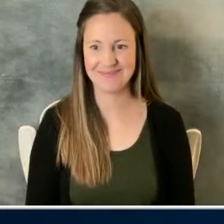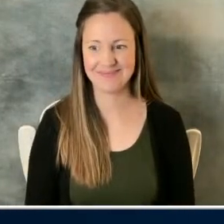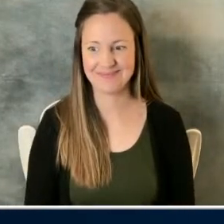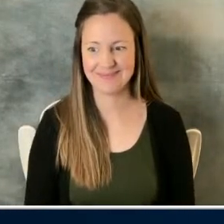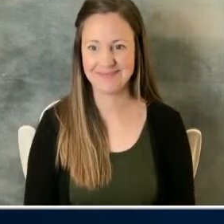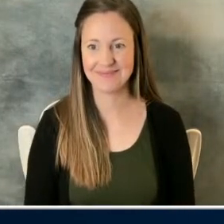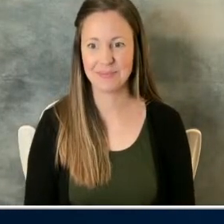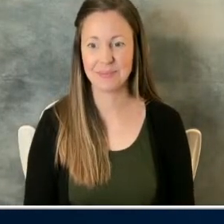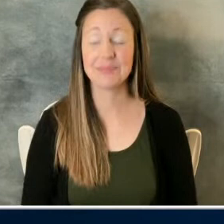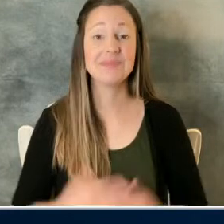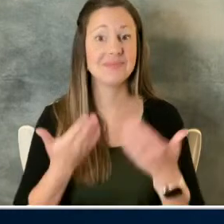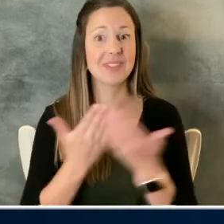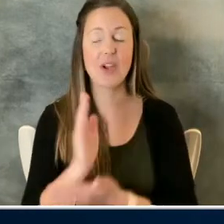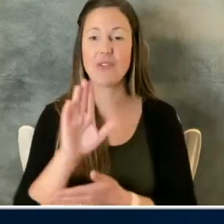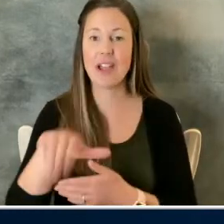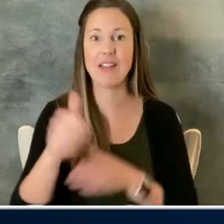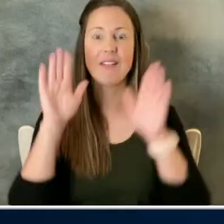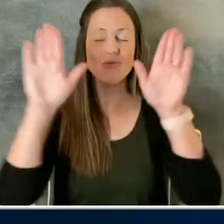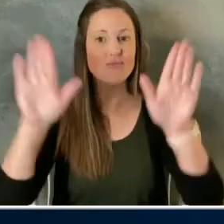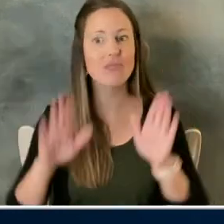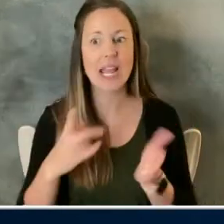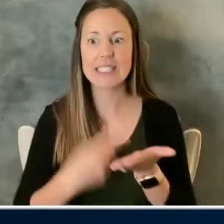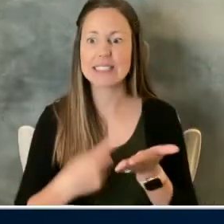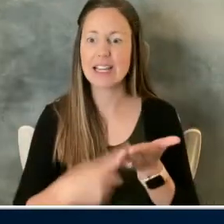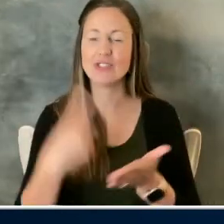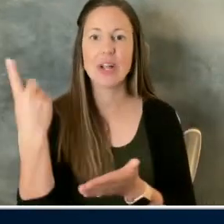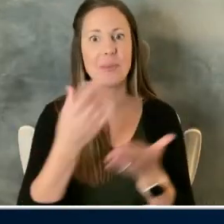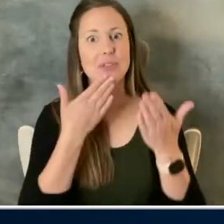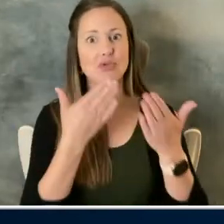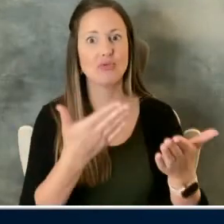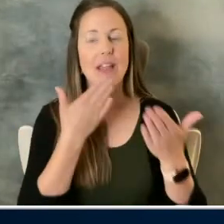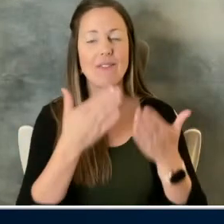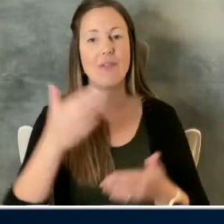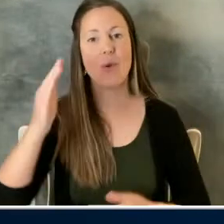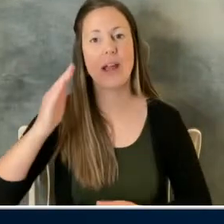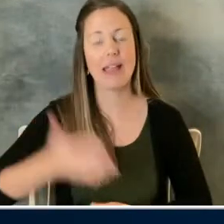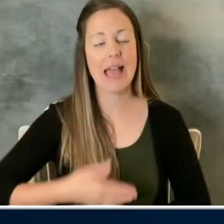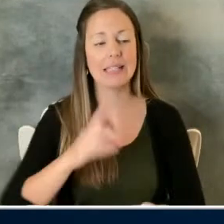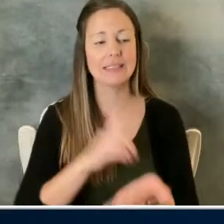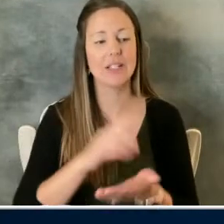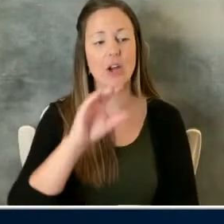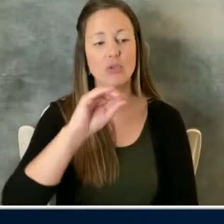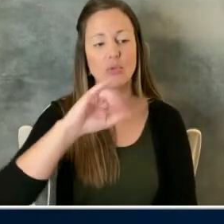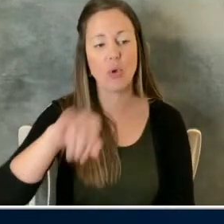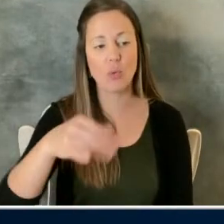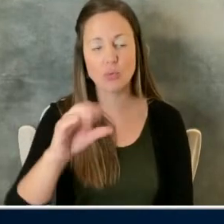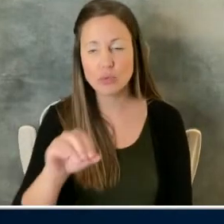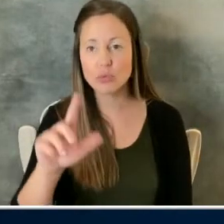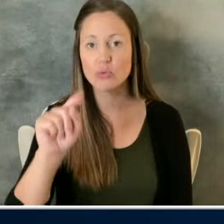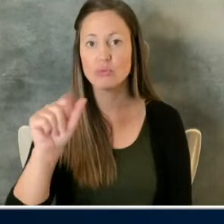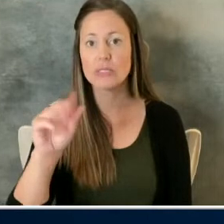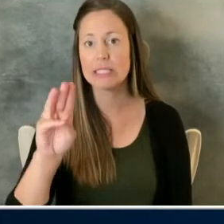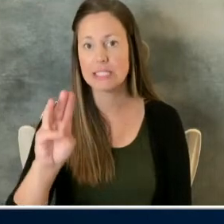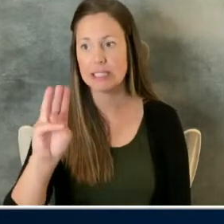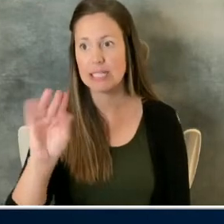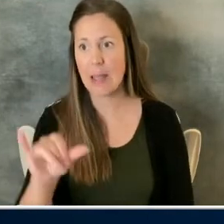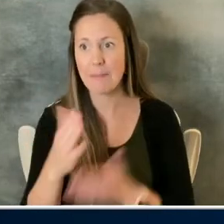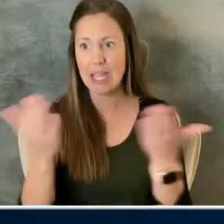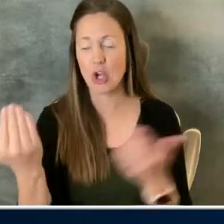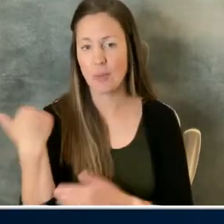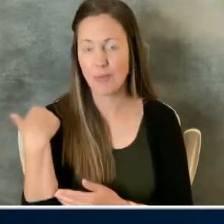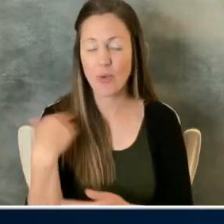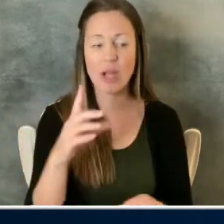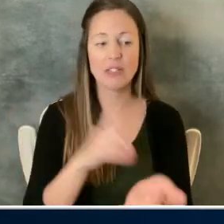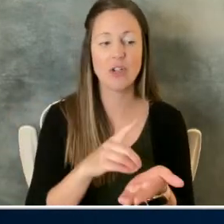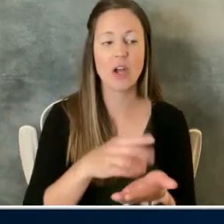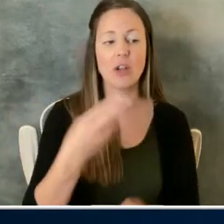been another great discussion here. I'm always grateful for our guests, Dr. Ojo and Tammy Peterman, who were here earlier talking about all of us, Dr. Holzberlein talking about